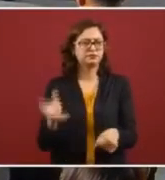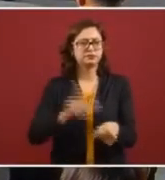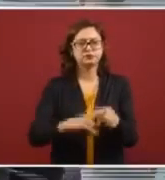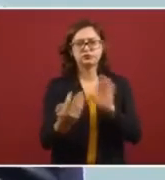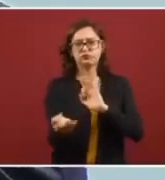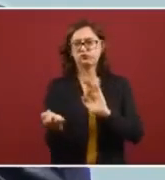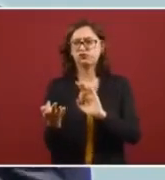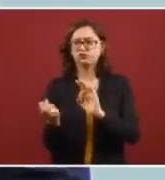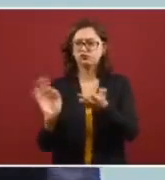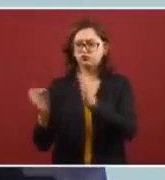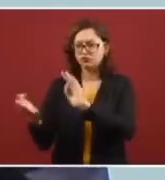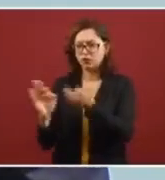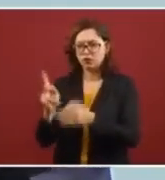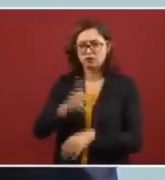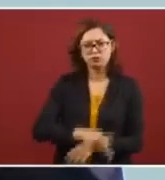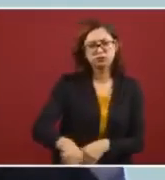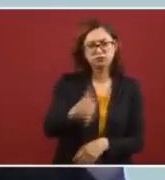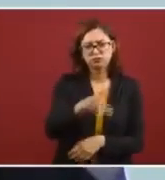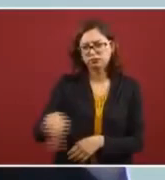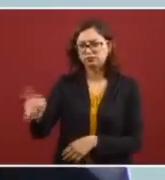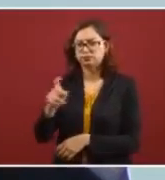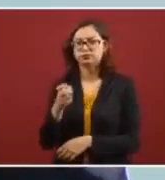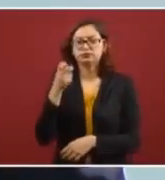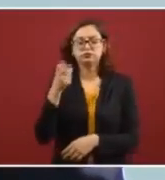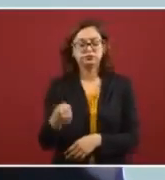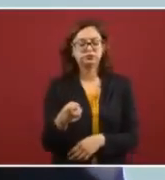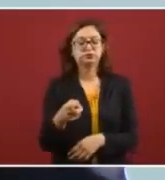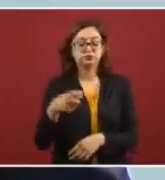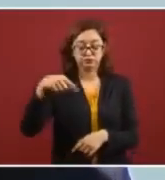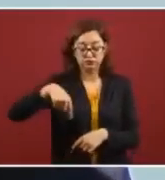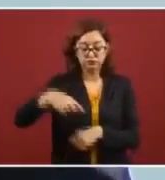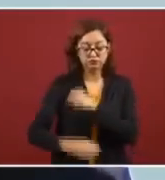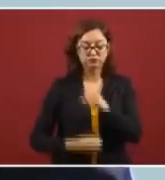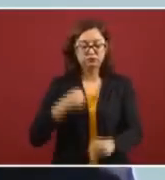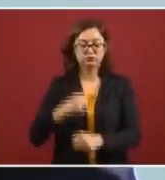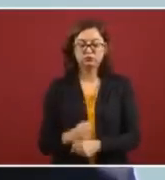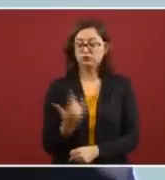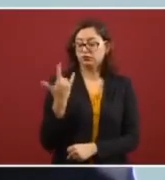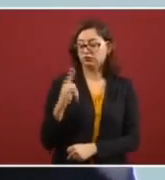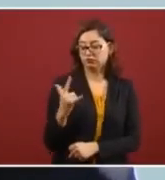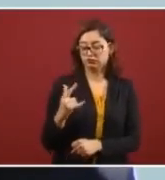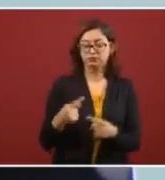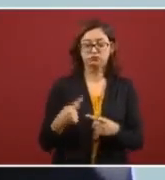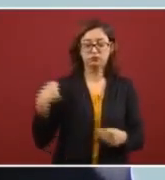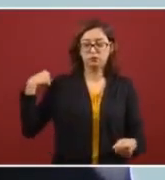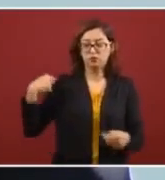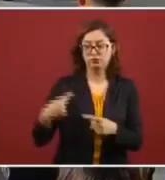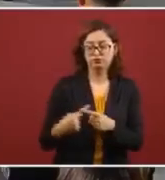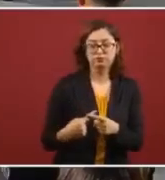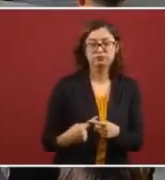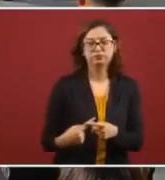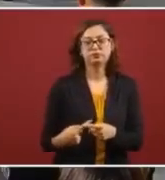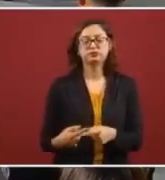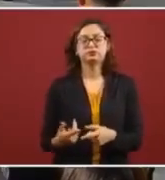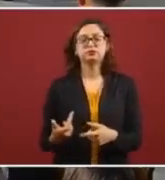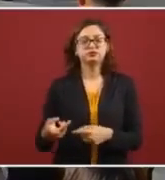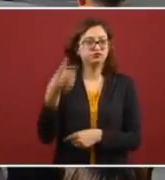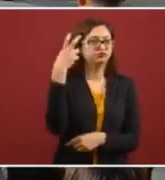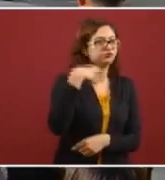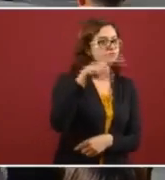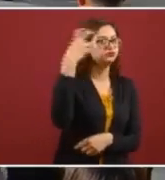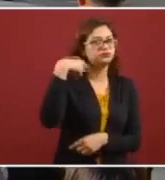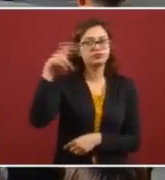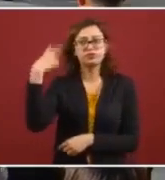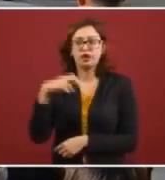And that is where we went since starting in July this year, up until last week